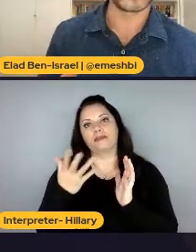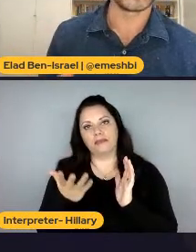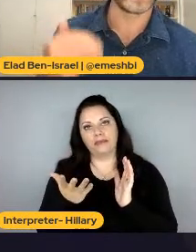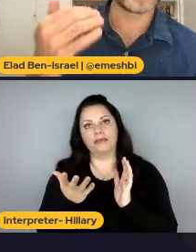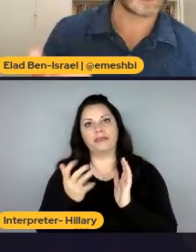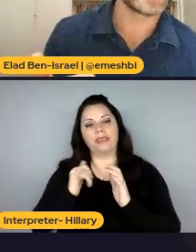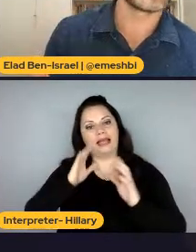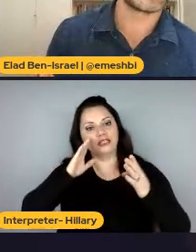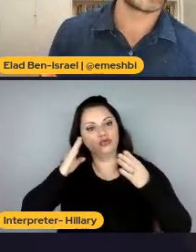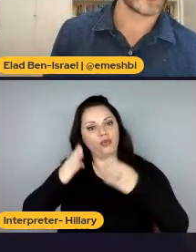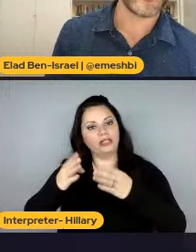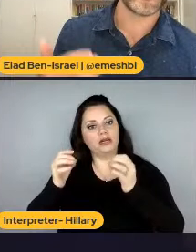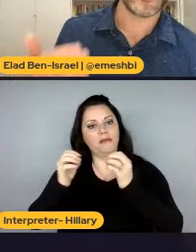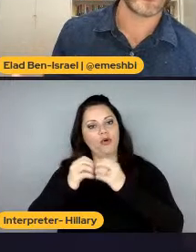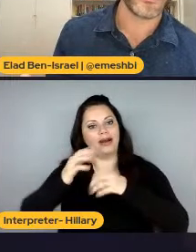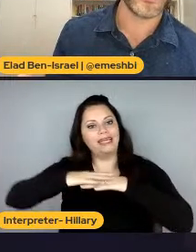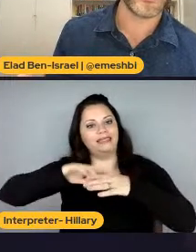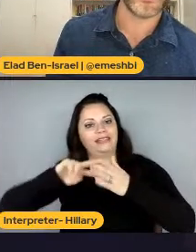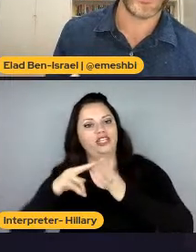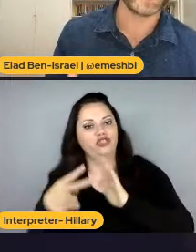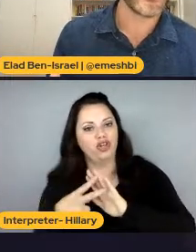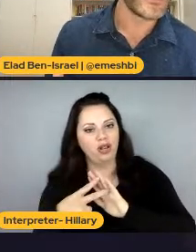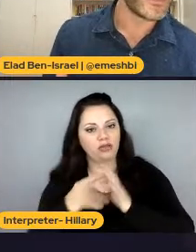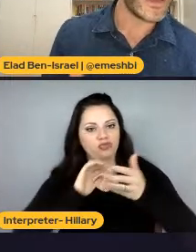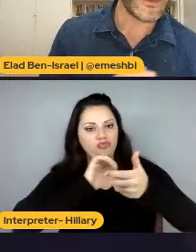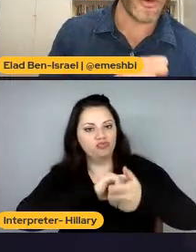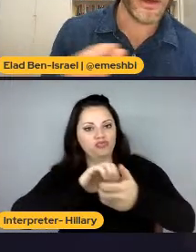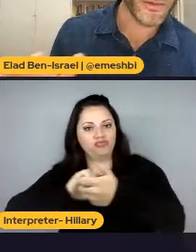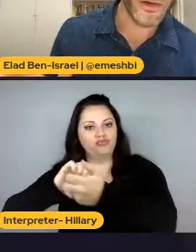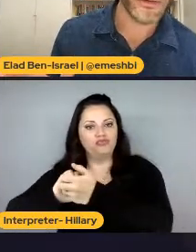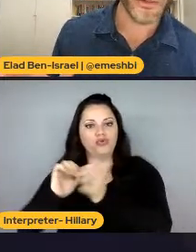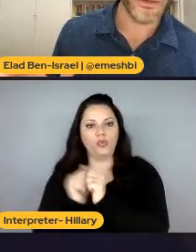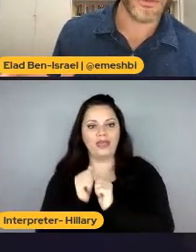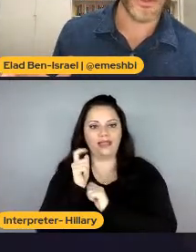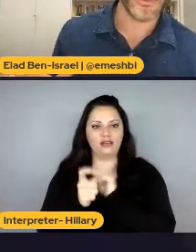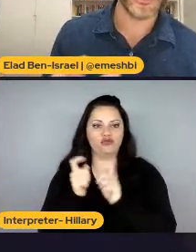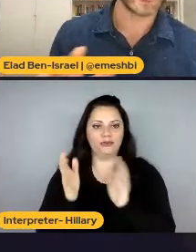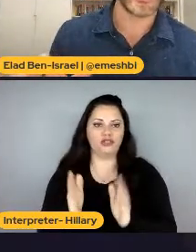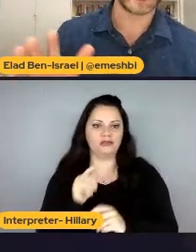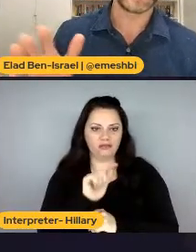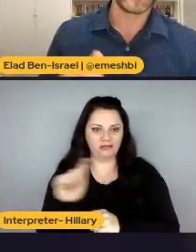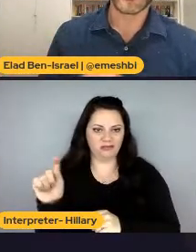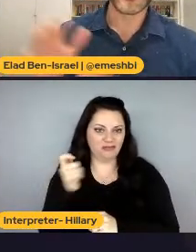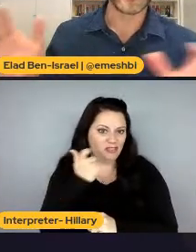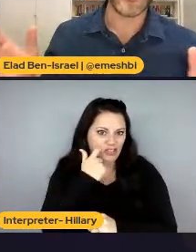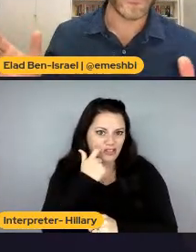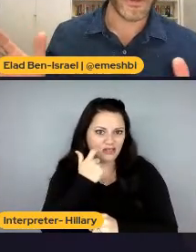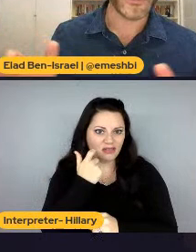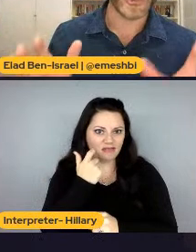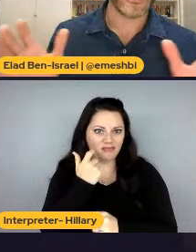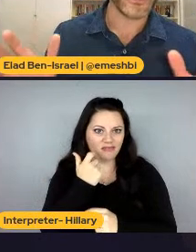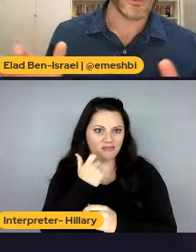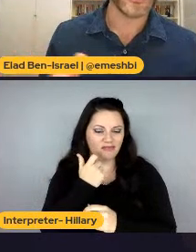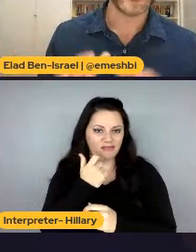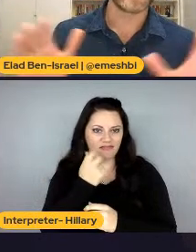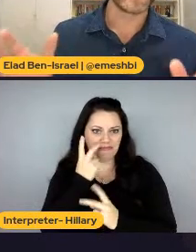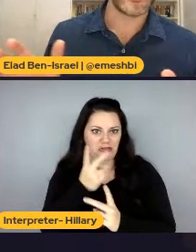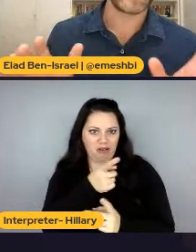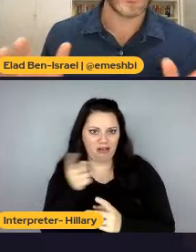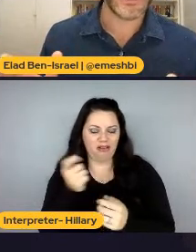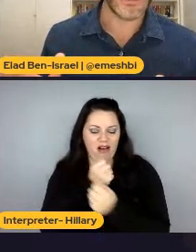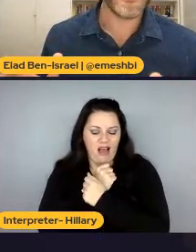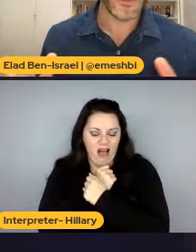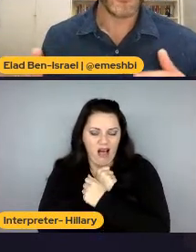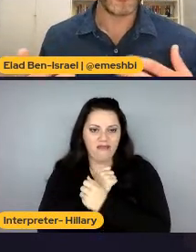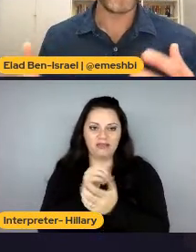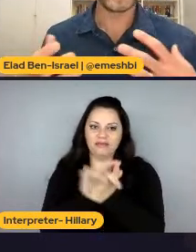direction to be more intentional about working with contributors. We have incredible contributors, which we just love and cherish and salute